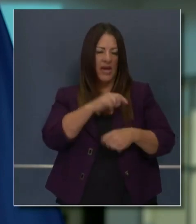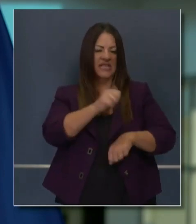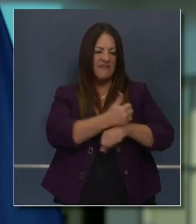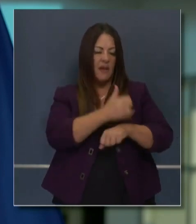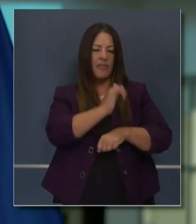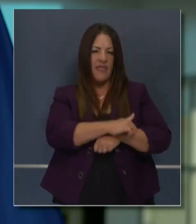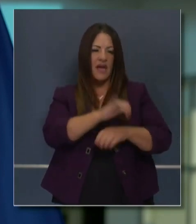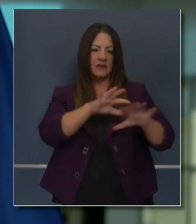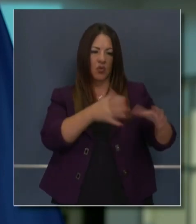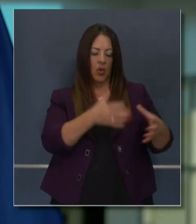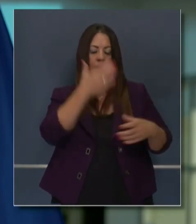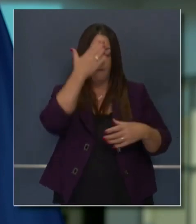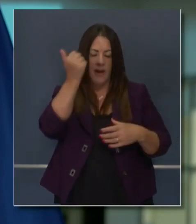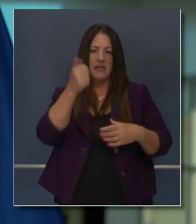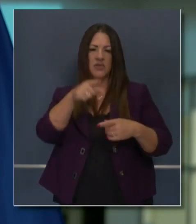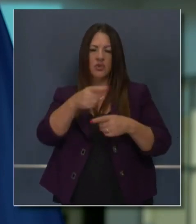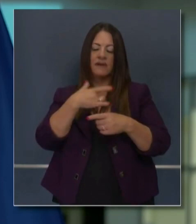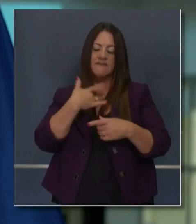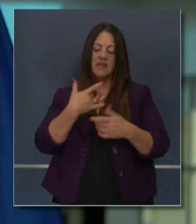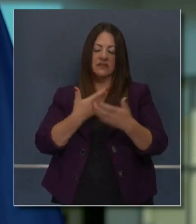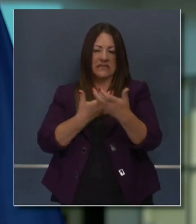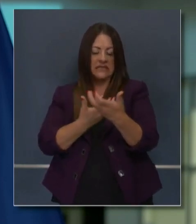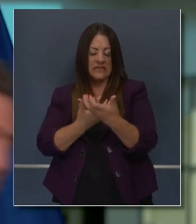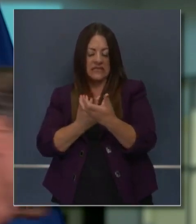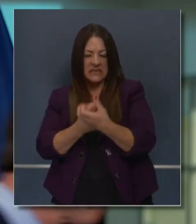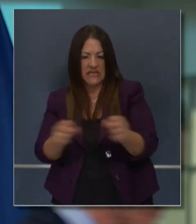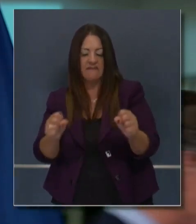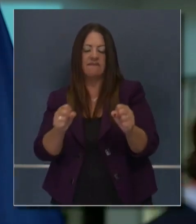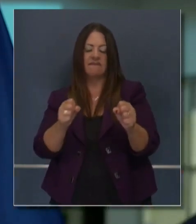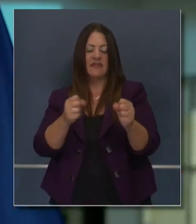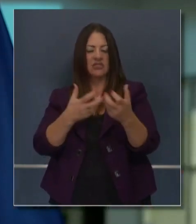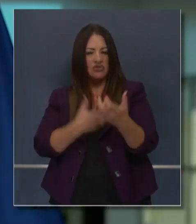safe vaccines in a very timely manner. Doctor?